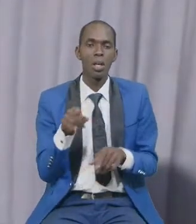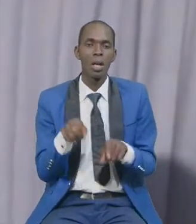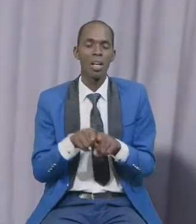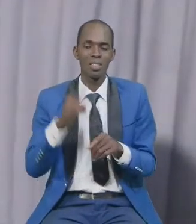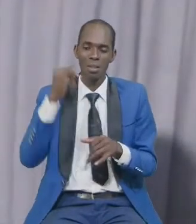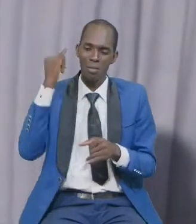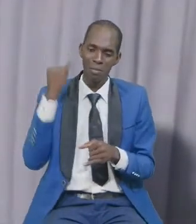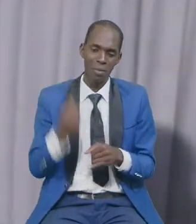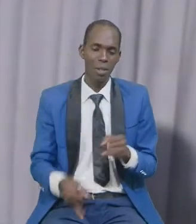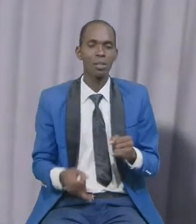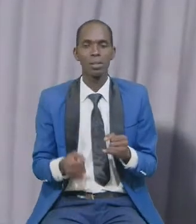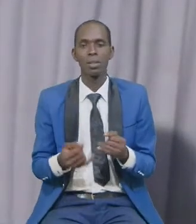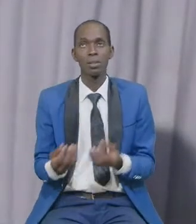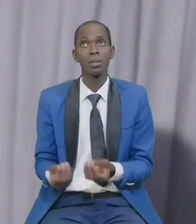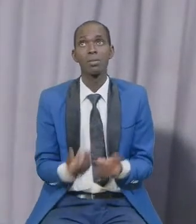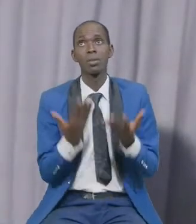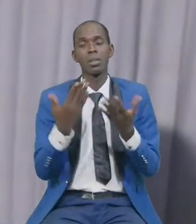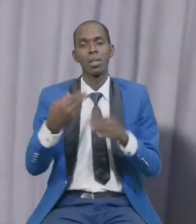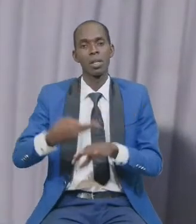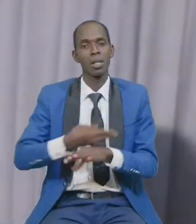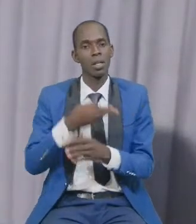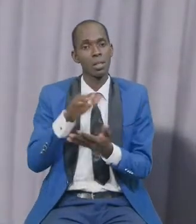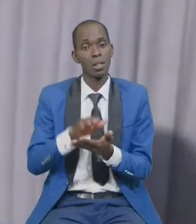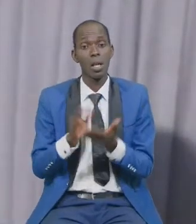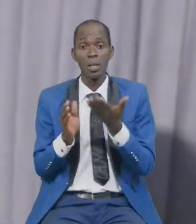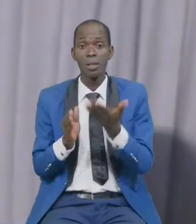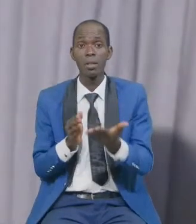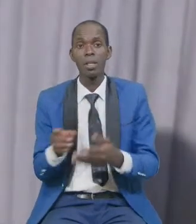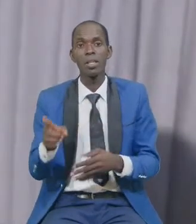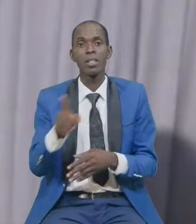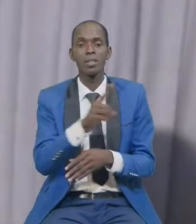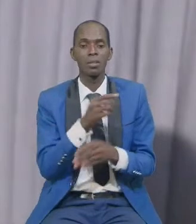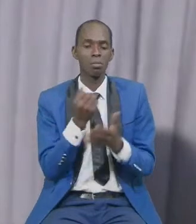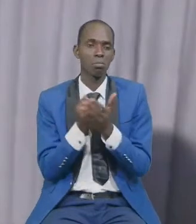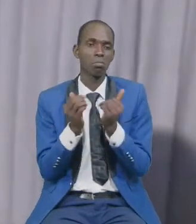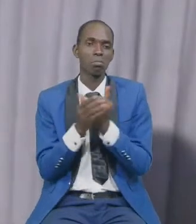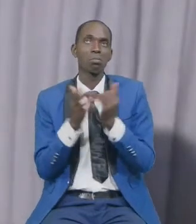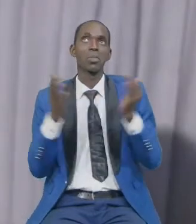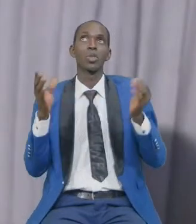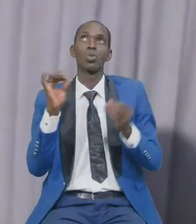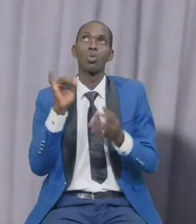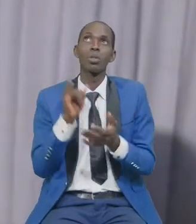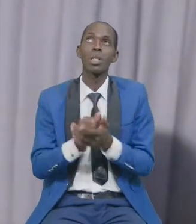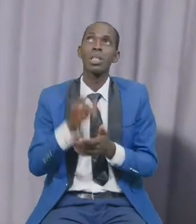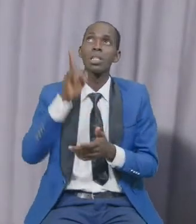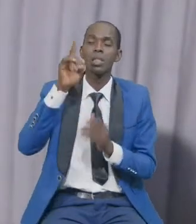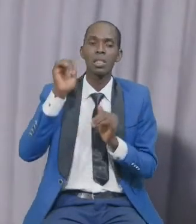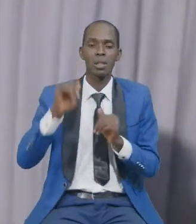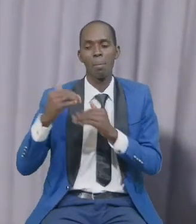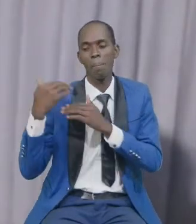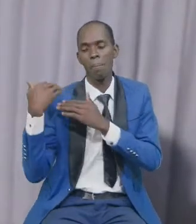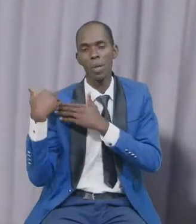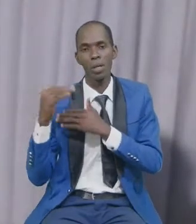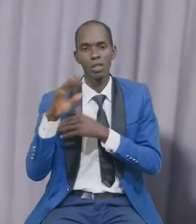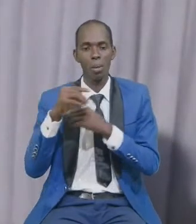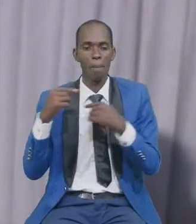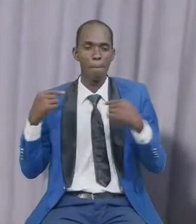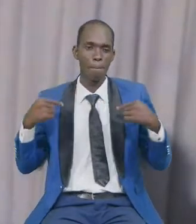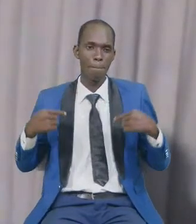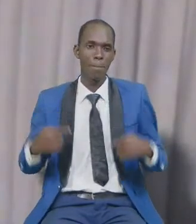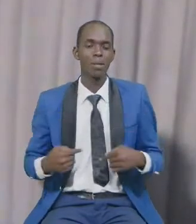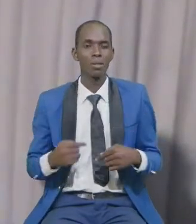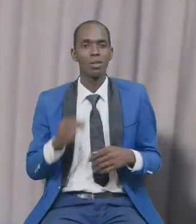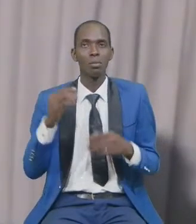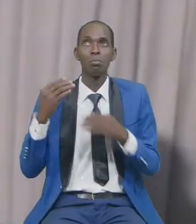there they crucified him so that he can bear your pain. He can bear your punishment. He